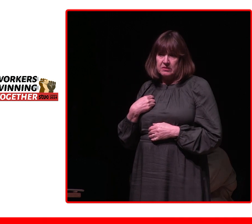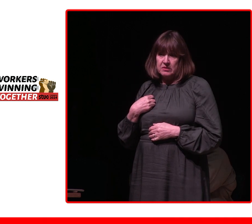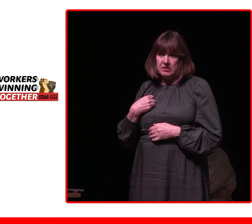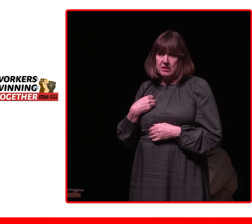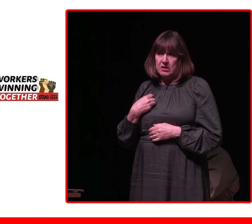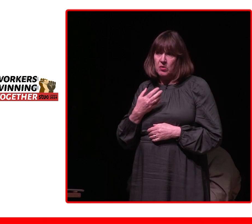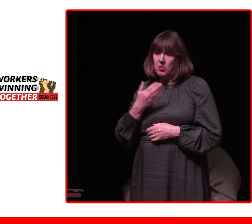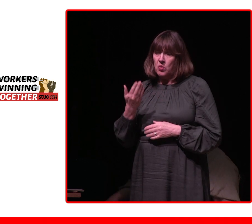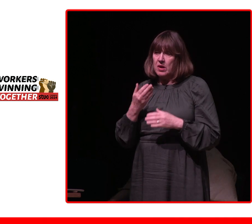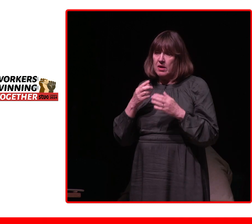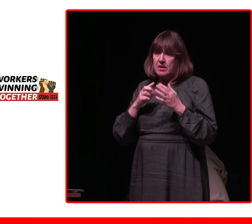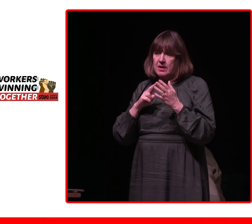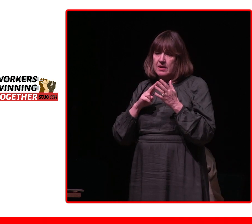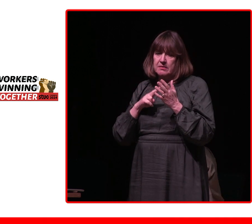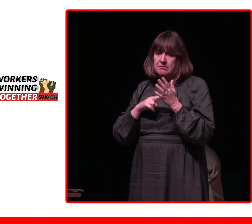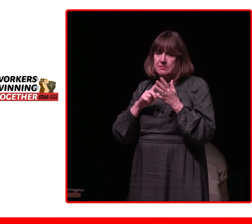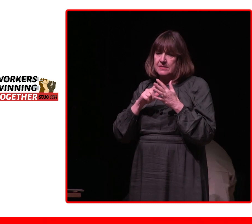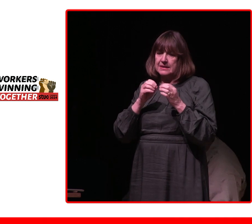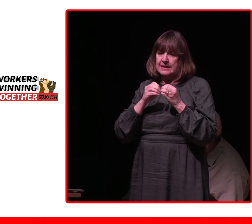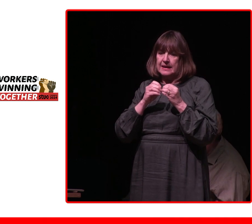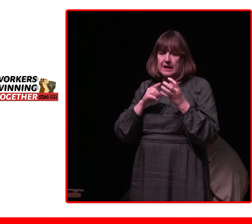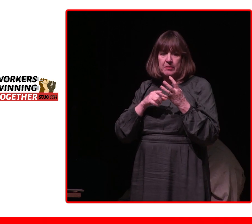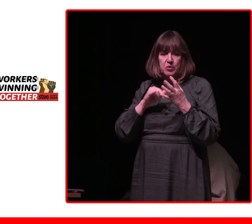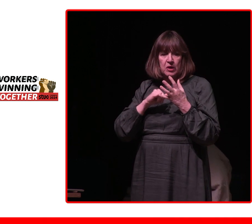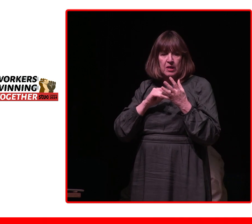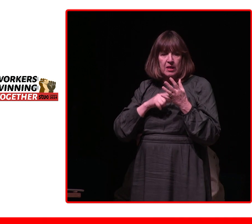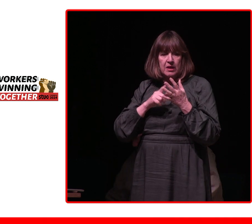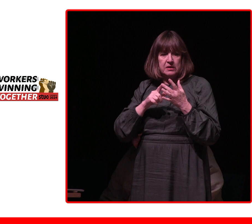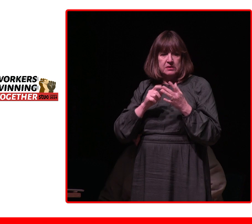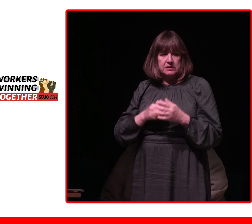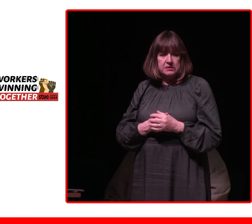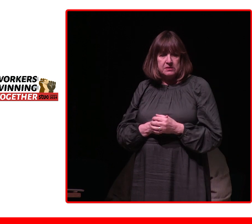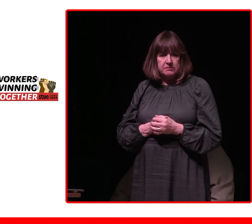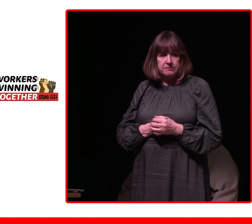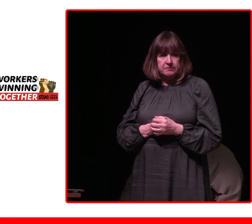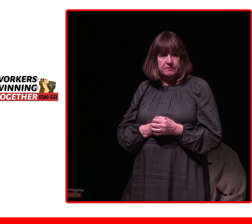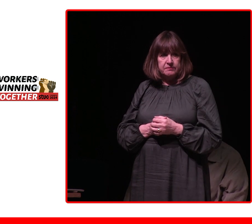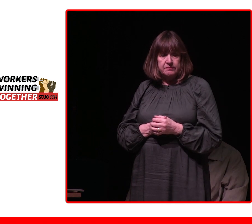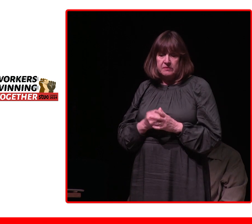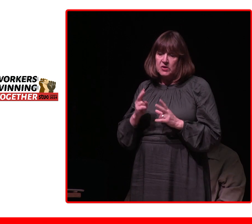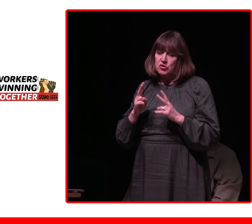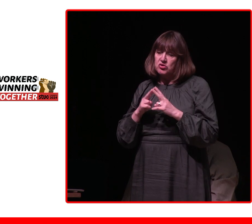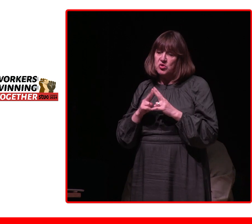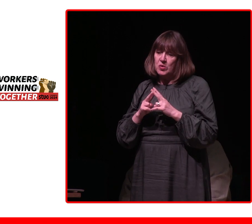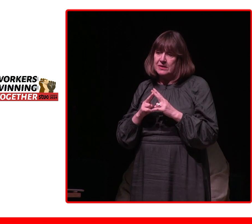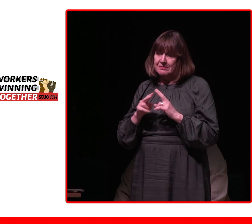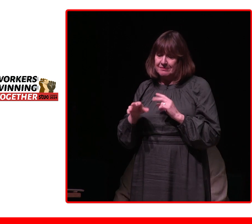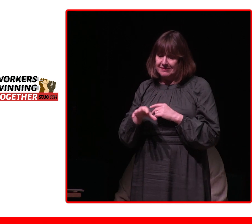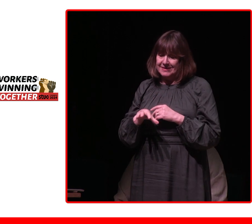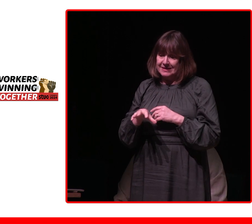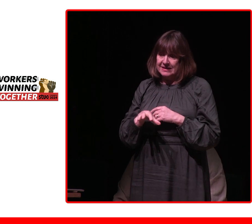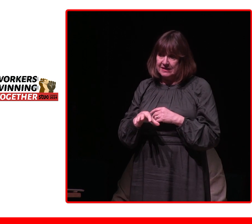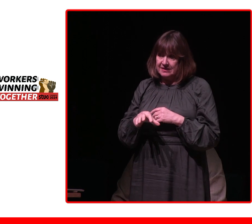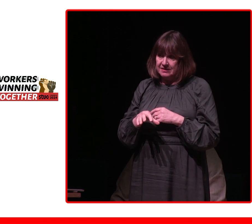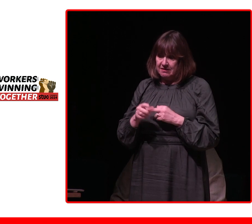Nablus, by fascist illegal settlers, the latest citizens of our twin city to die since